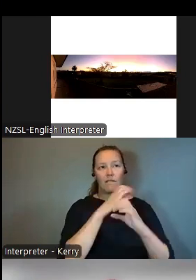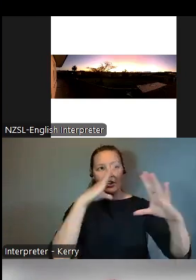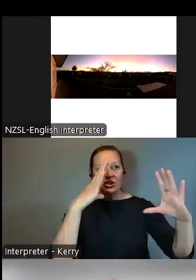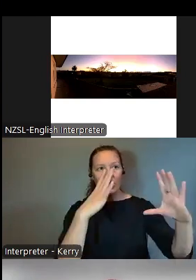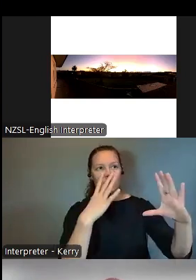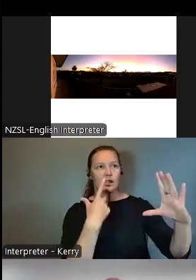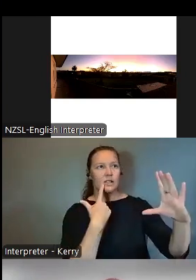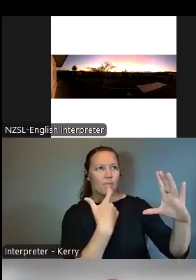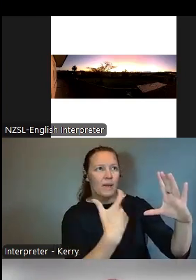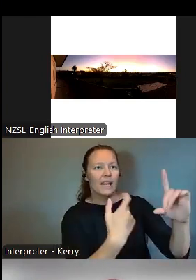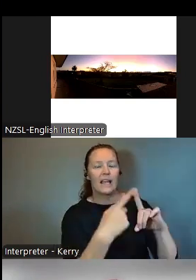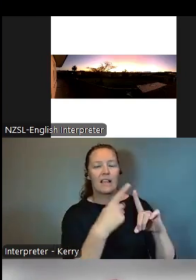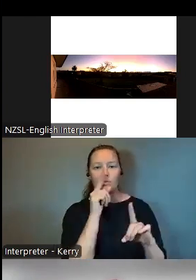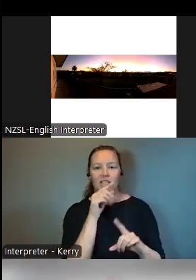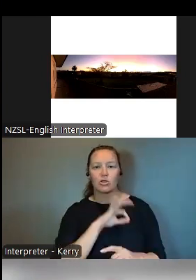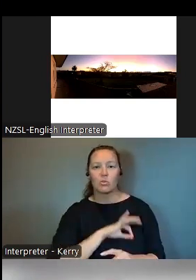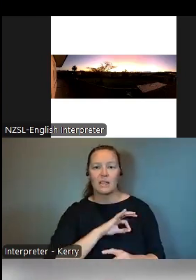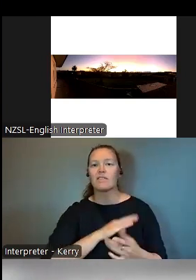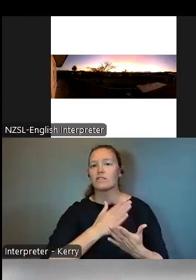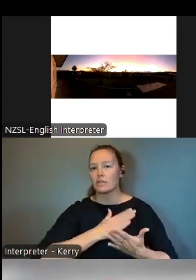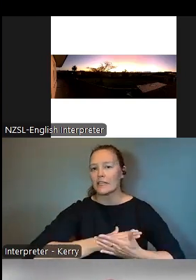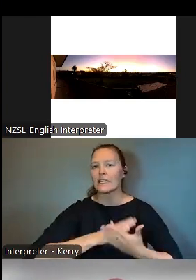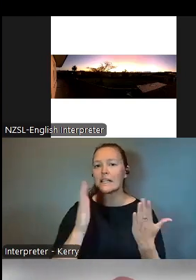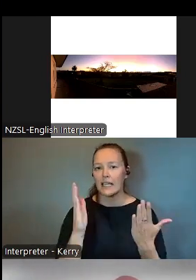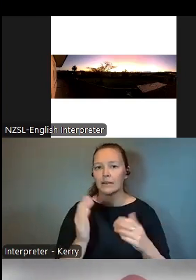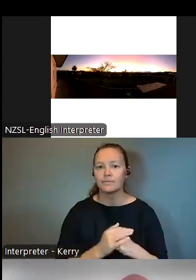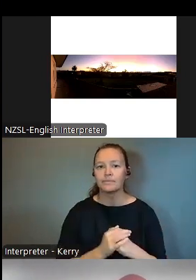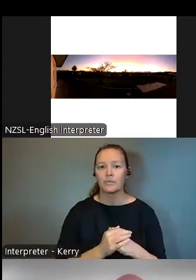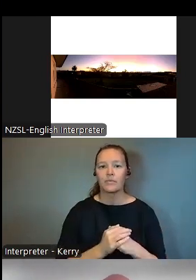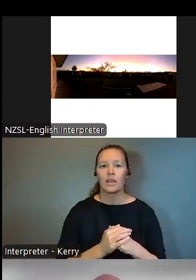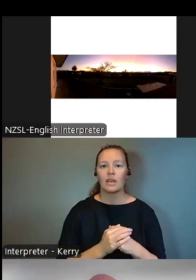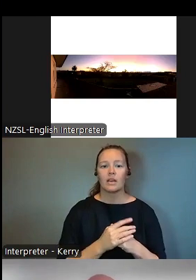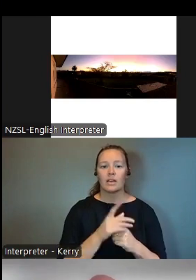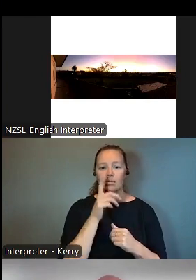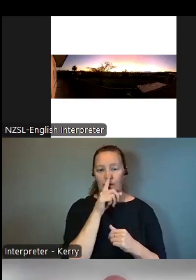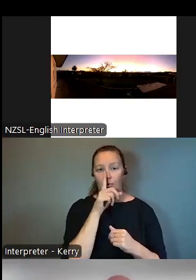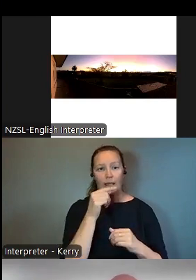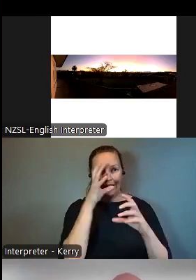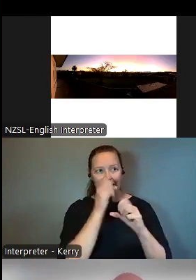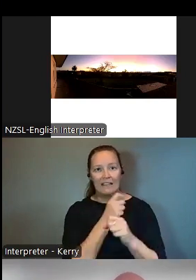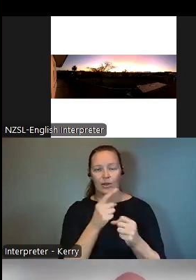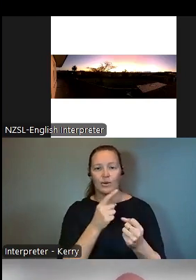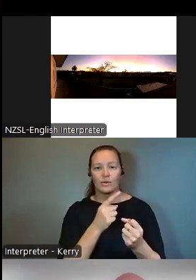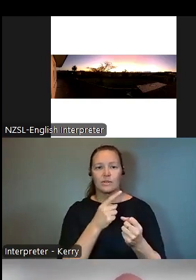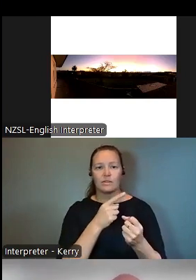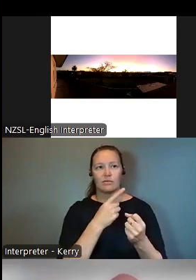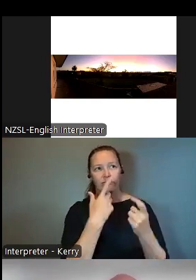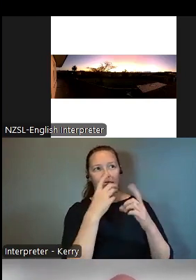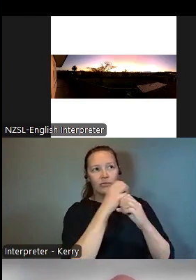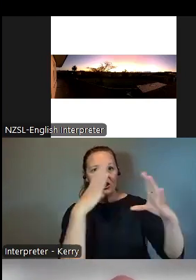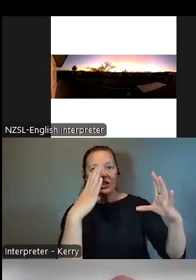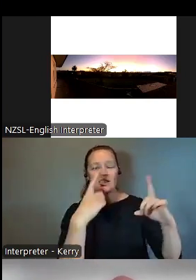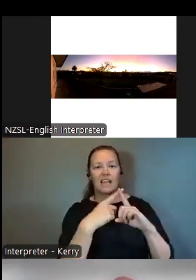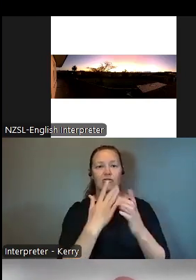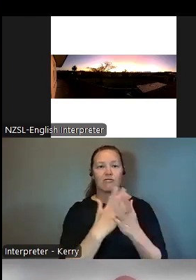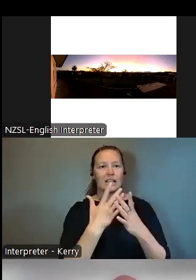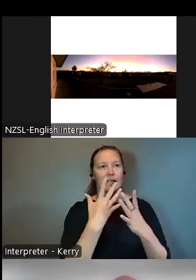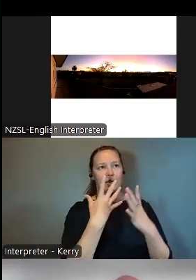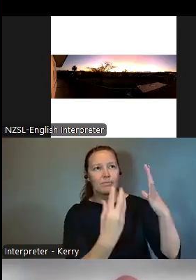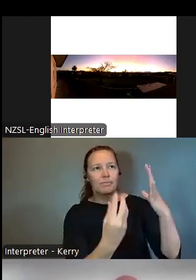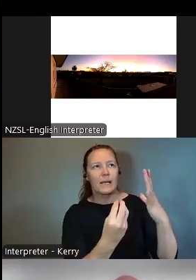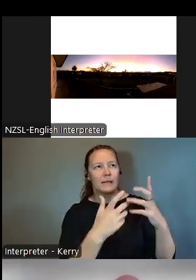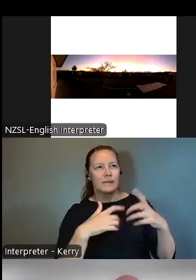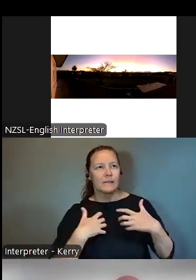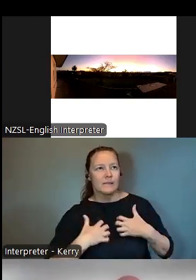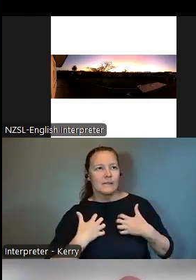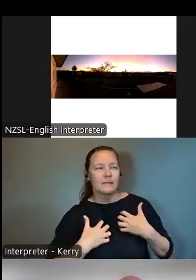potential benefits are really clear, they're really believable, and they're compelling, that people actually feel that by